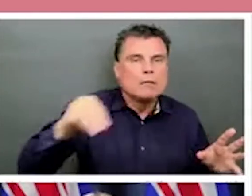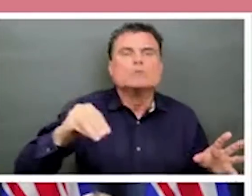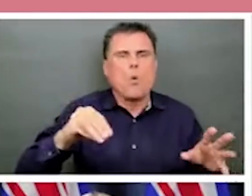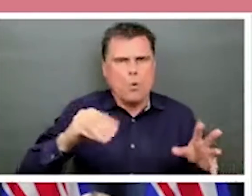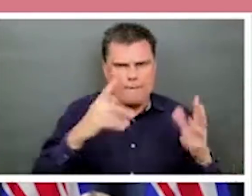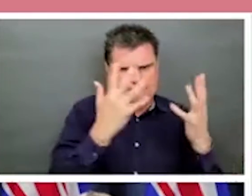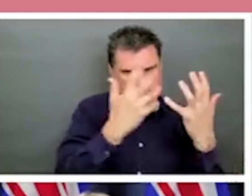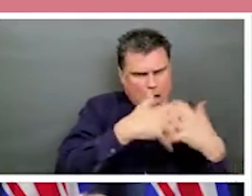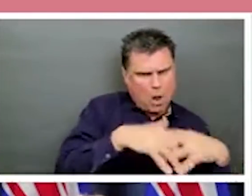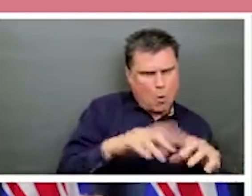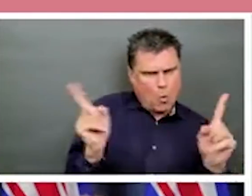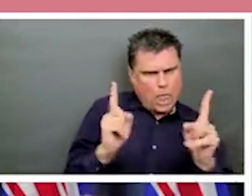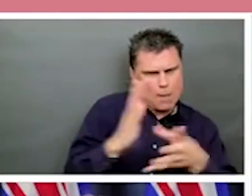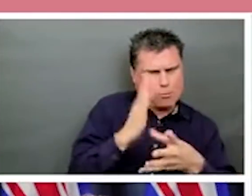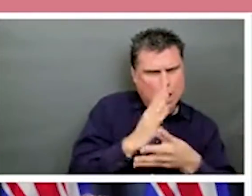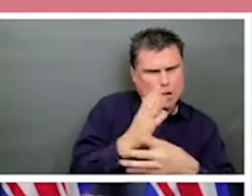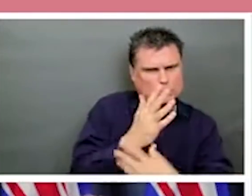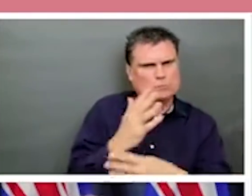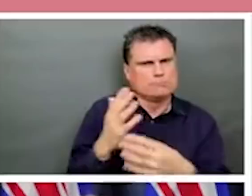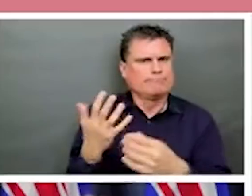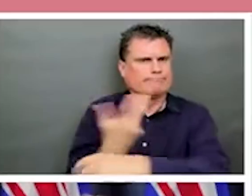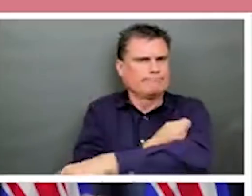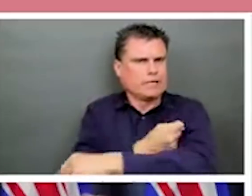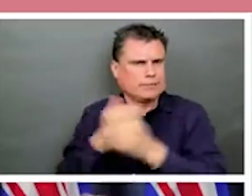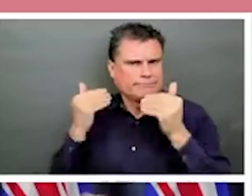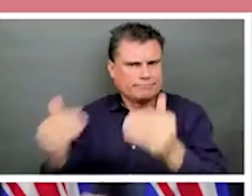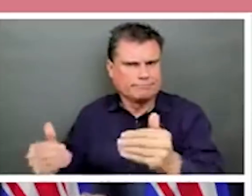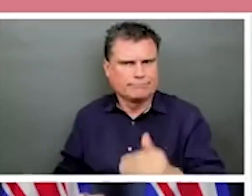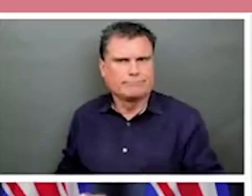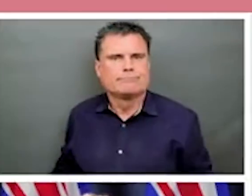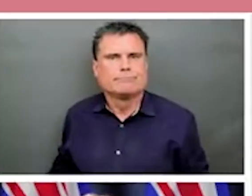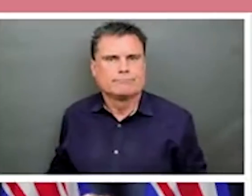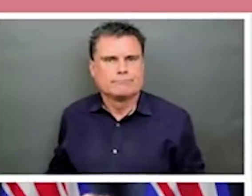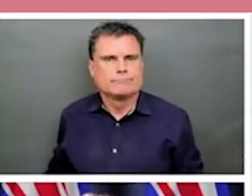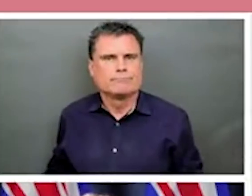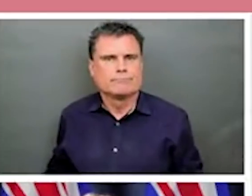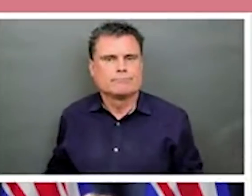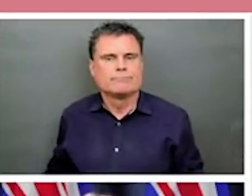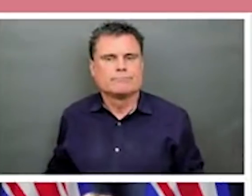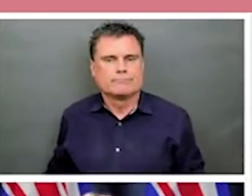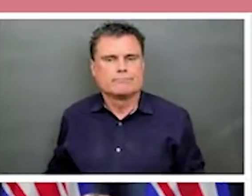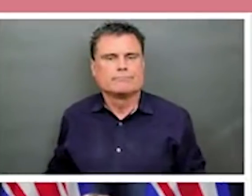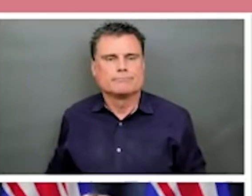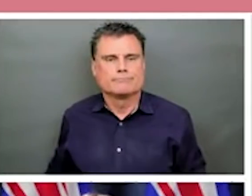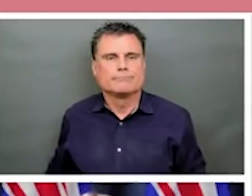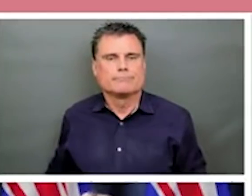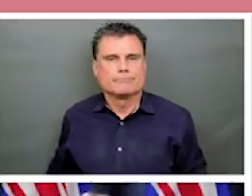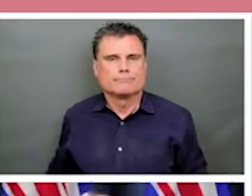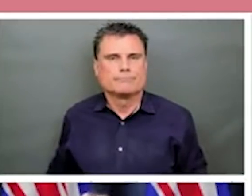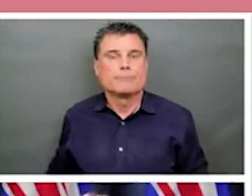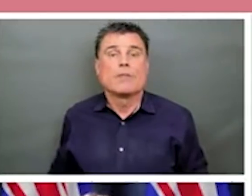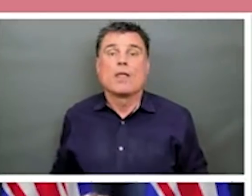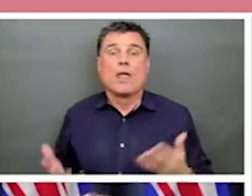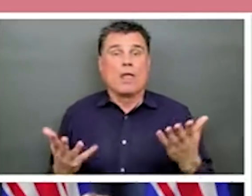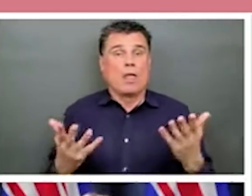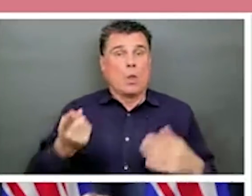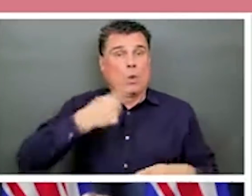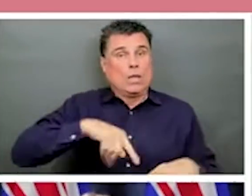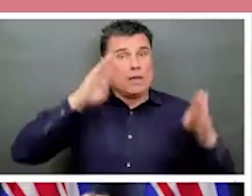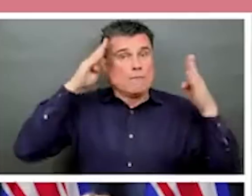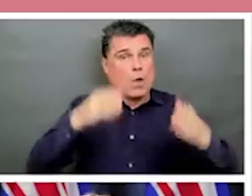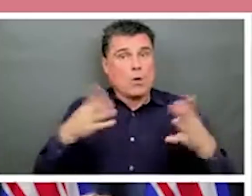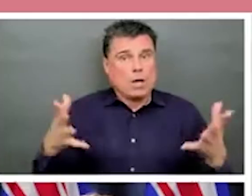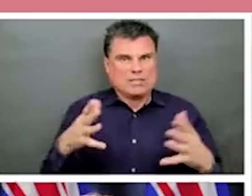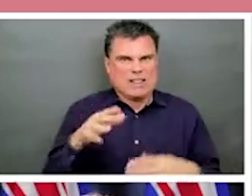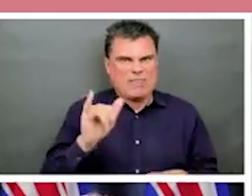we seen this rollout so far? The key sectors that we know are the most challenging in